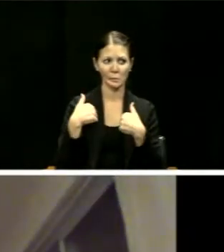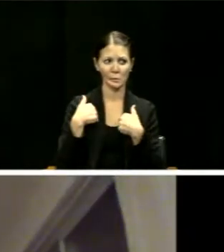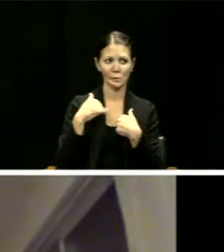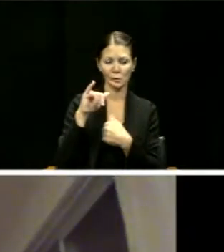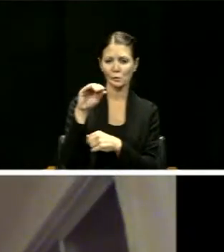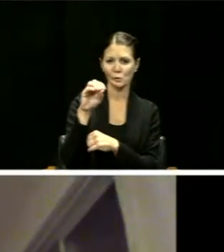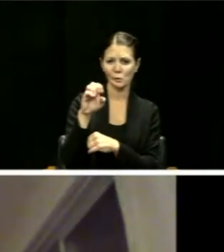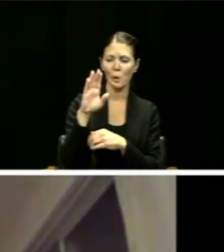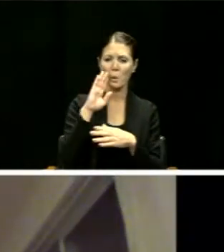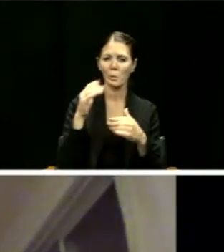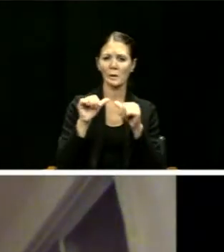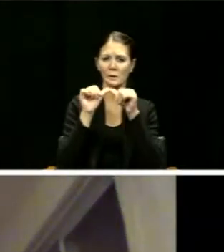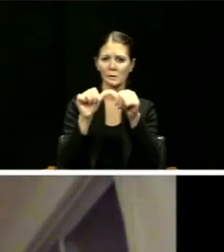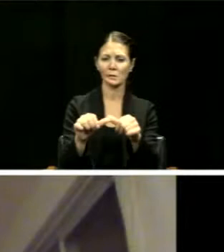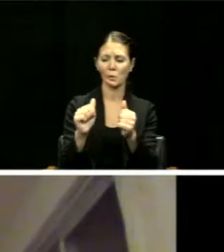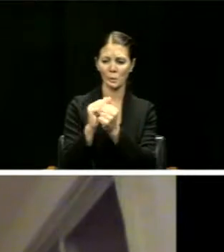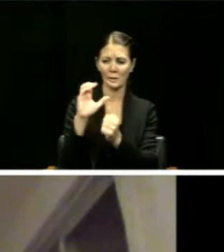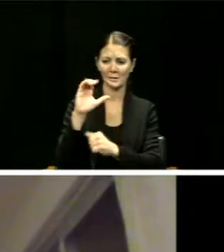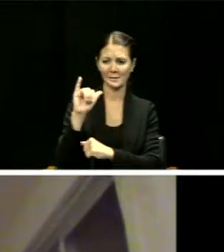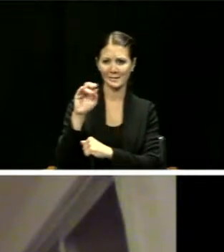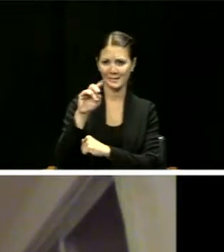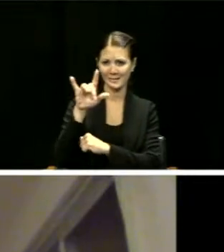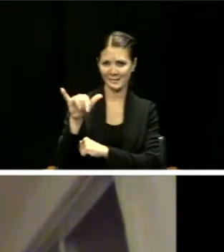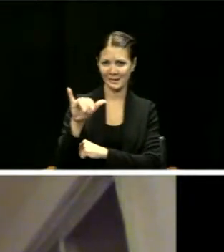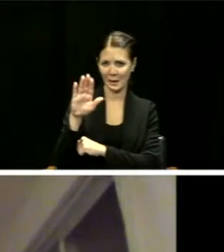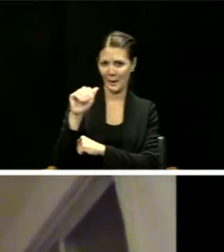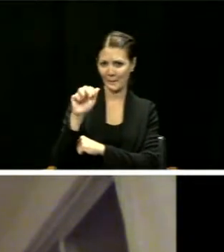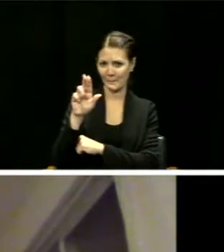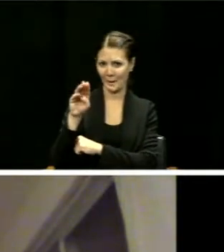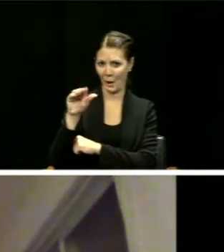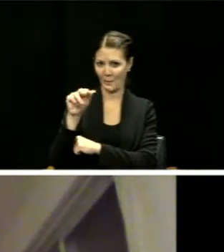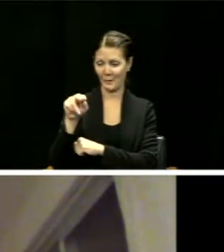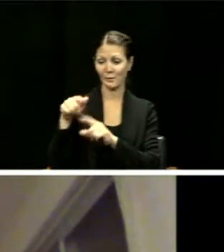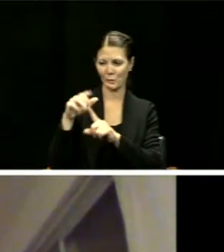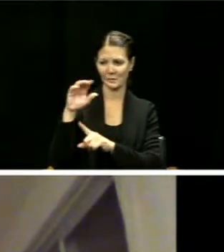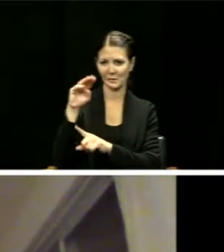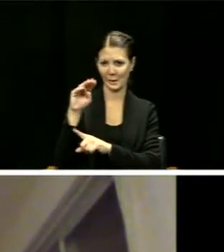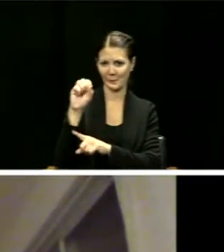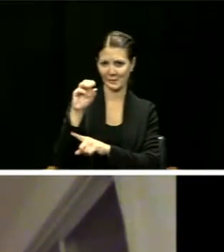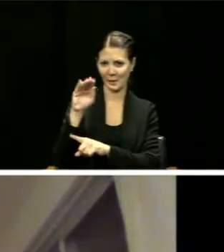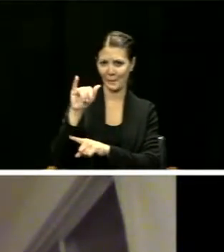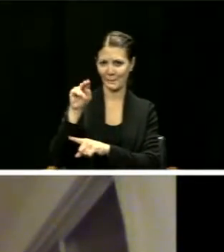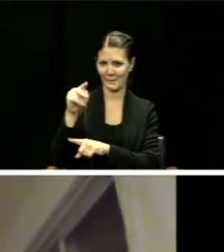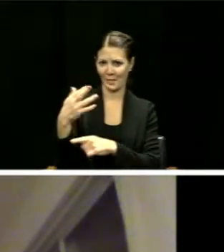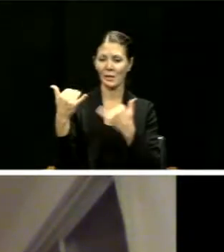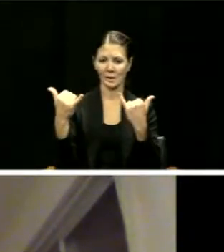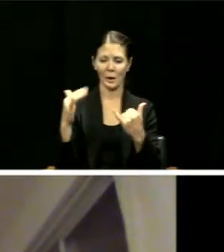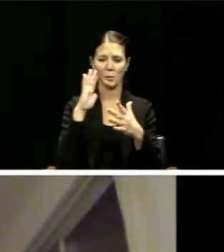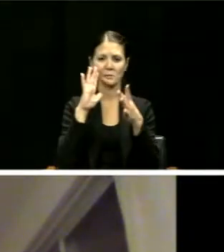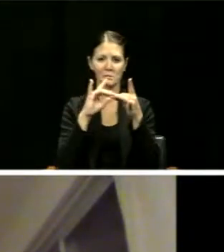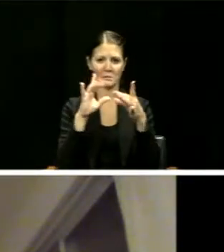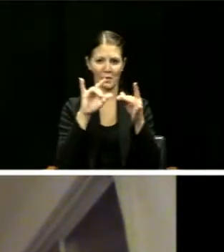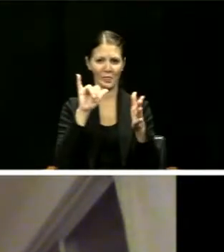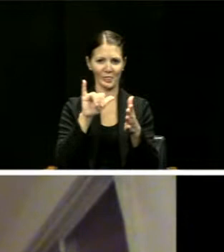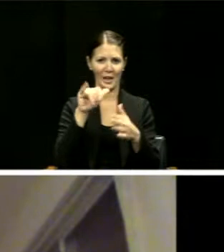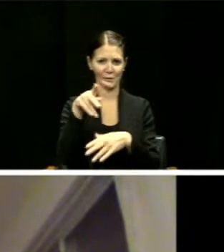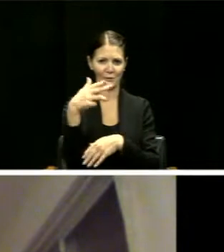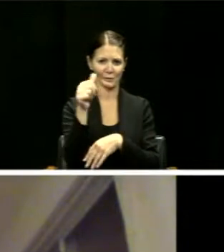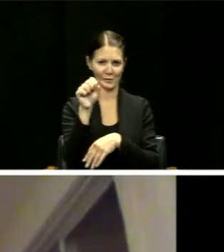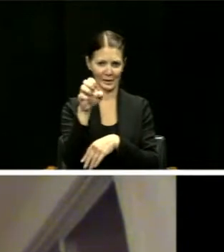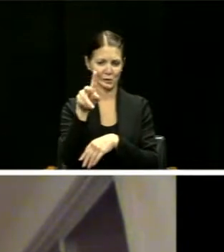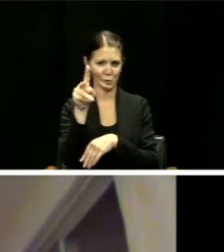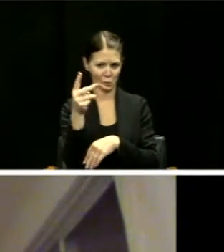with Cindy Bauman from CDM Smith is going to walk through the details of the phase 2 study and also the